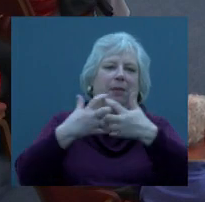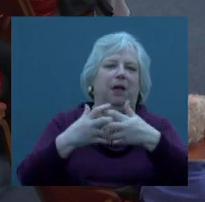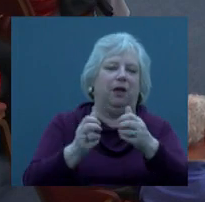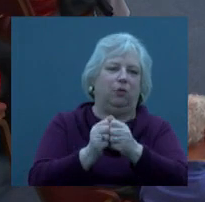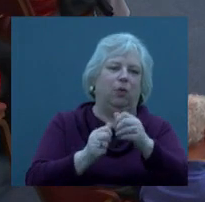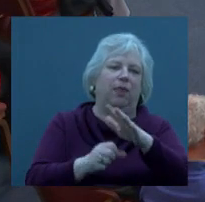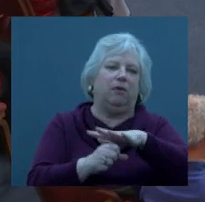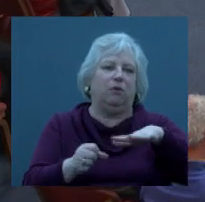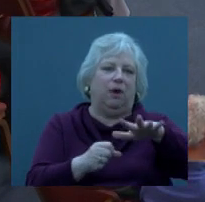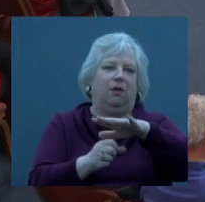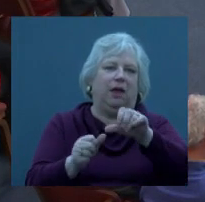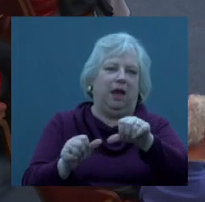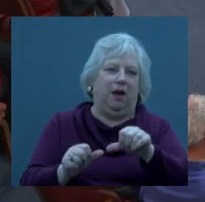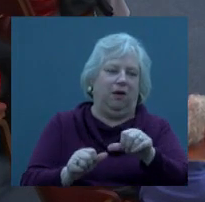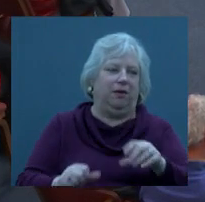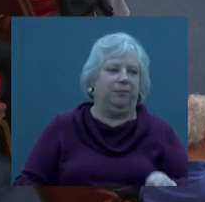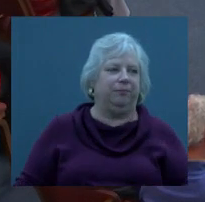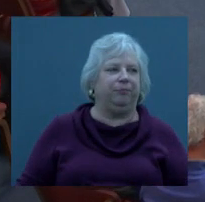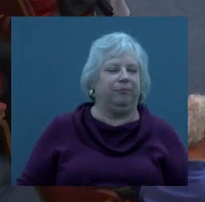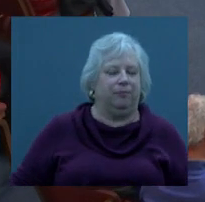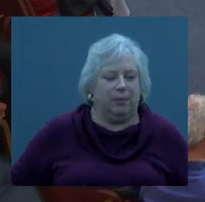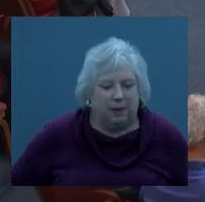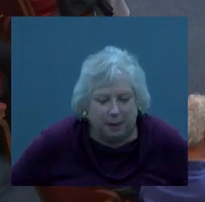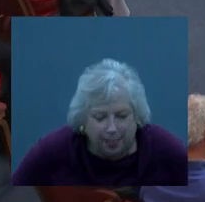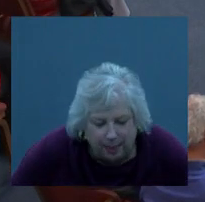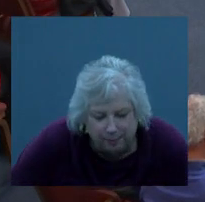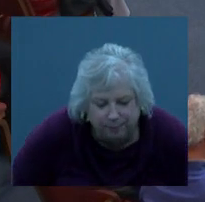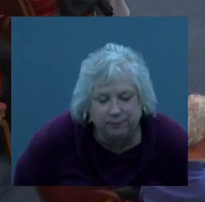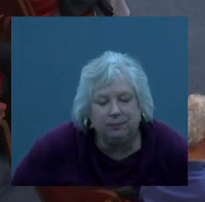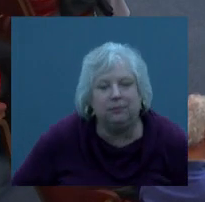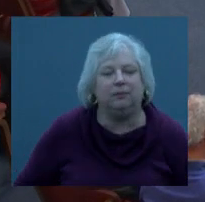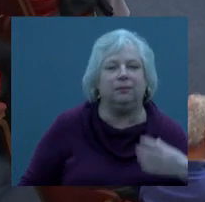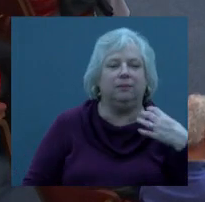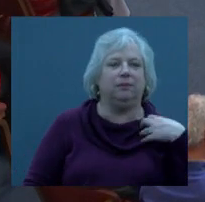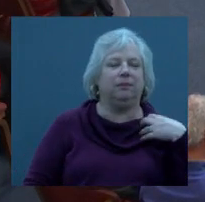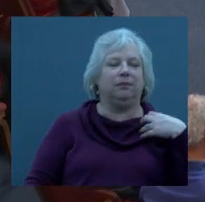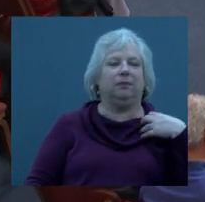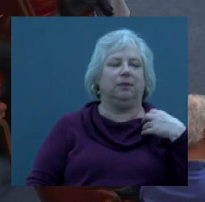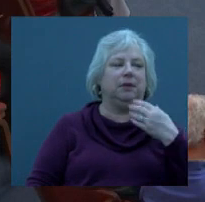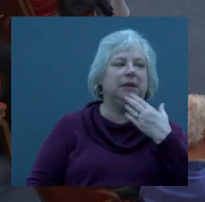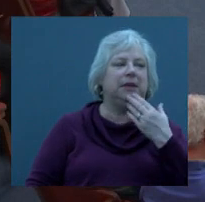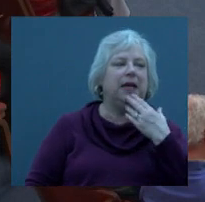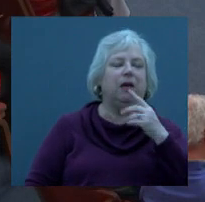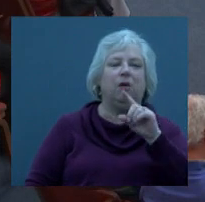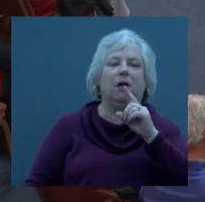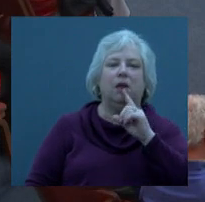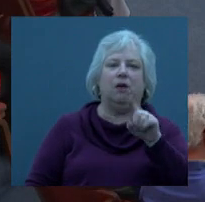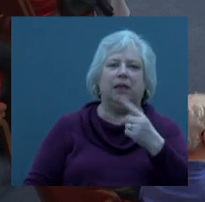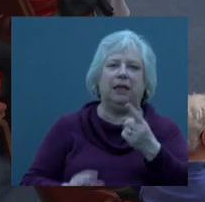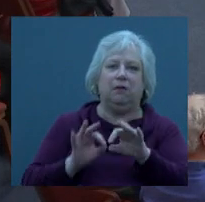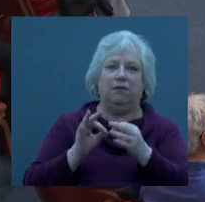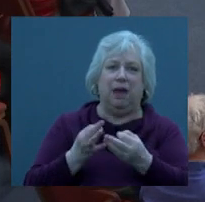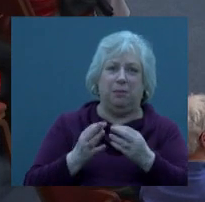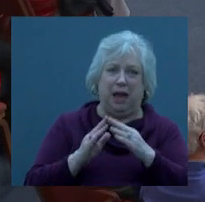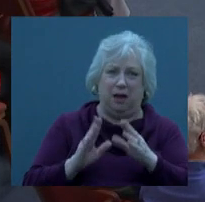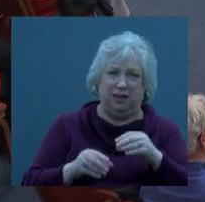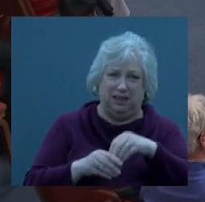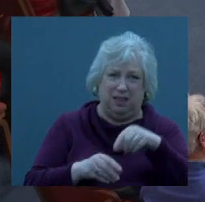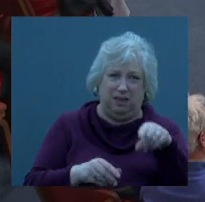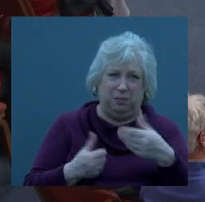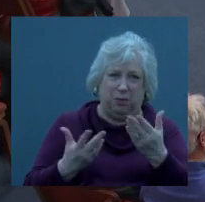the uses in the area. Thank you. Let me just ask you one question after reading all that. Are there single-family houses in this proposal?